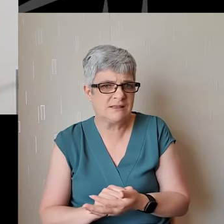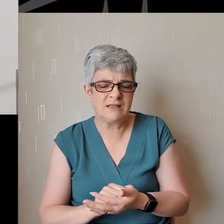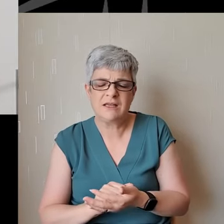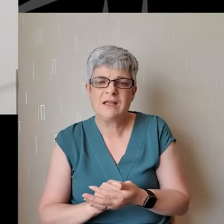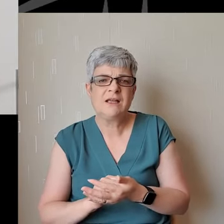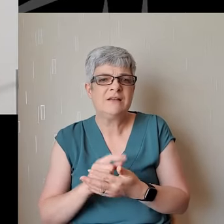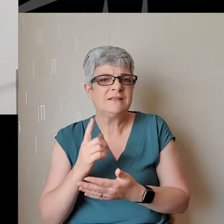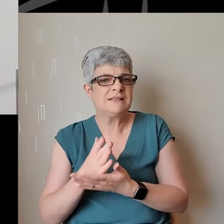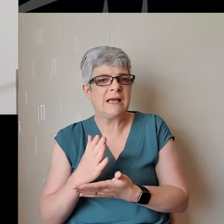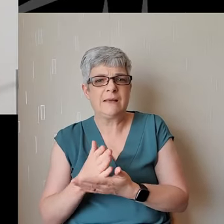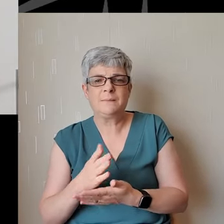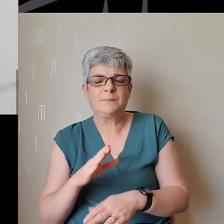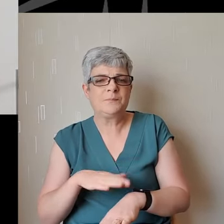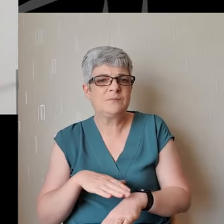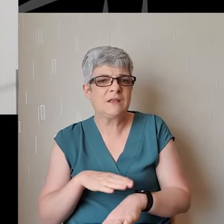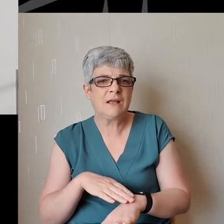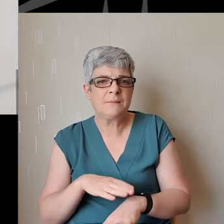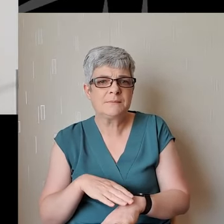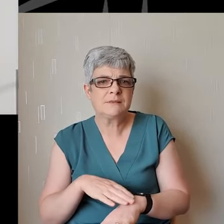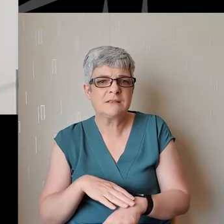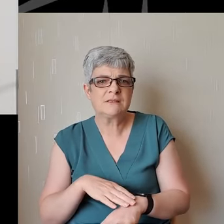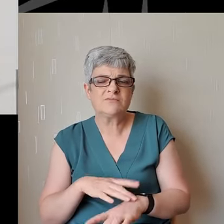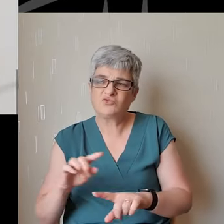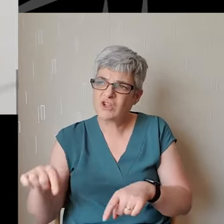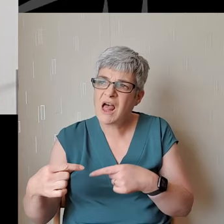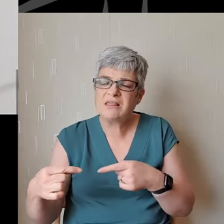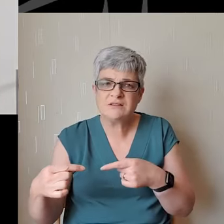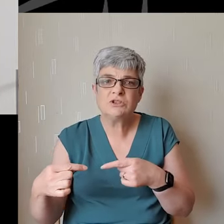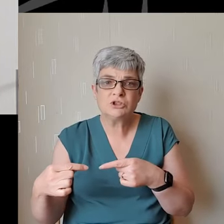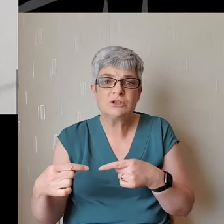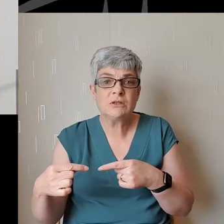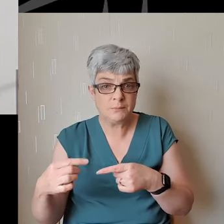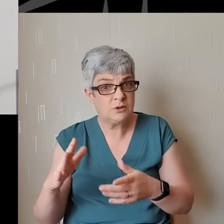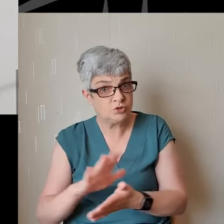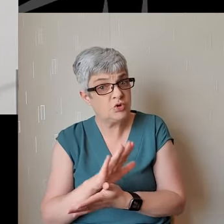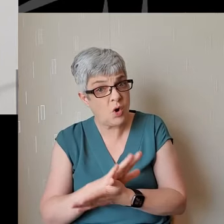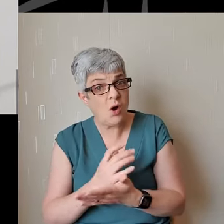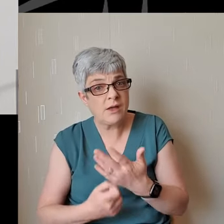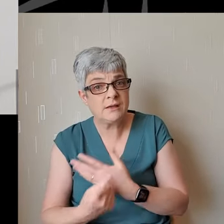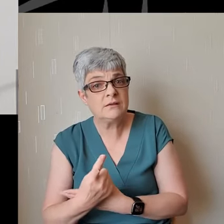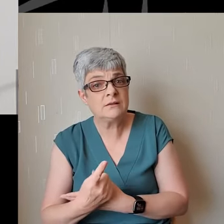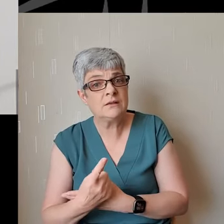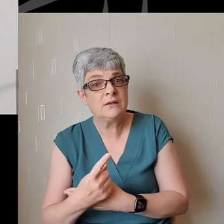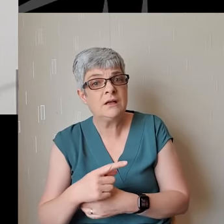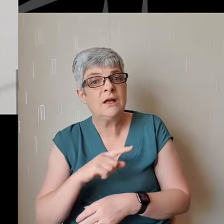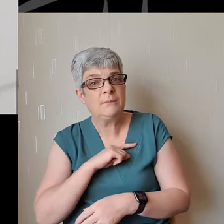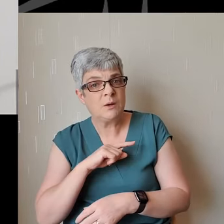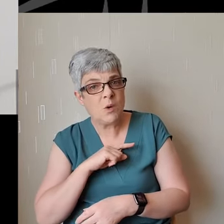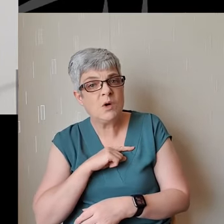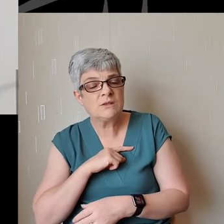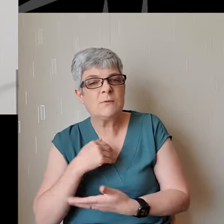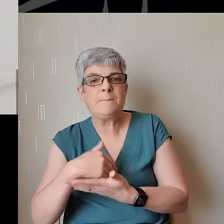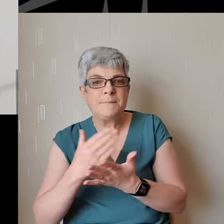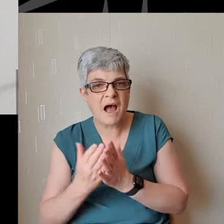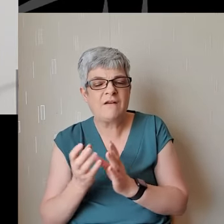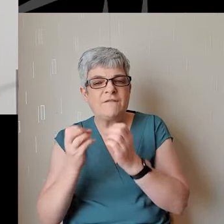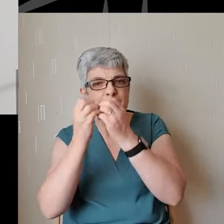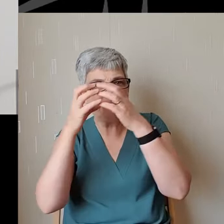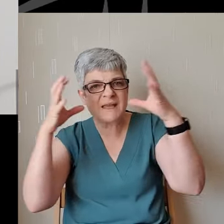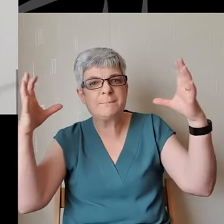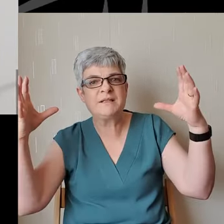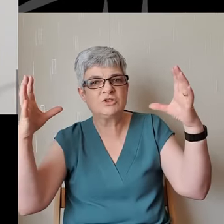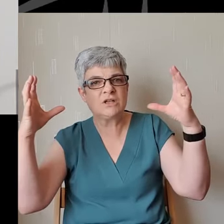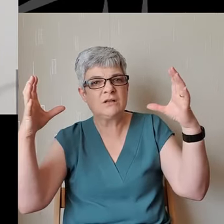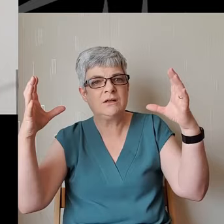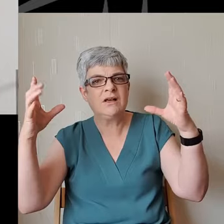even in the times when there's challenges, joy comes. Because we're part of a bigger picture. And as like the